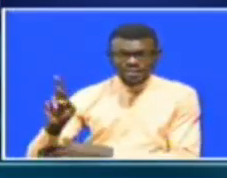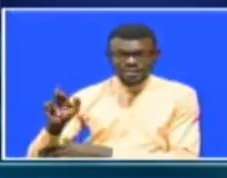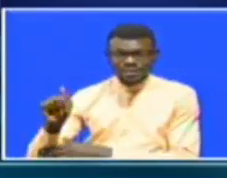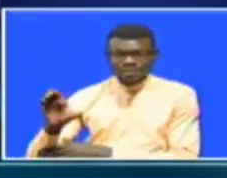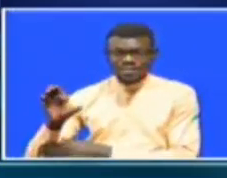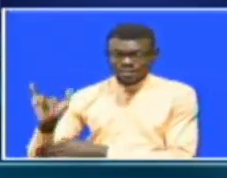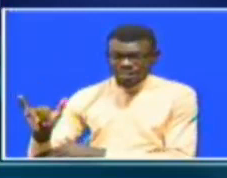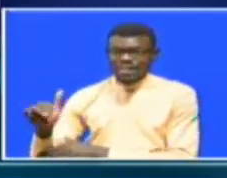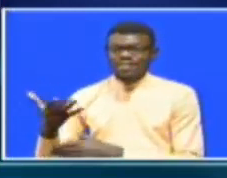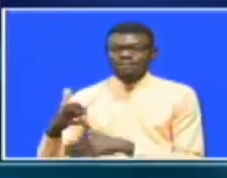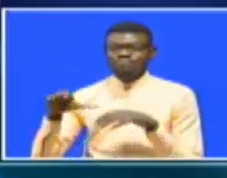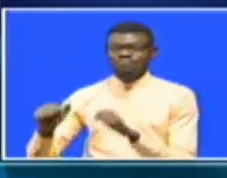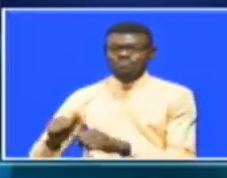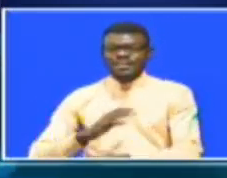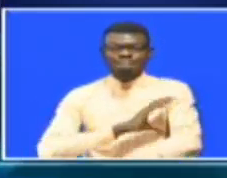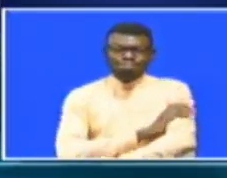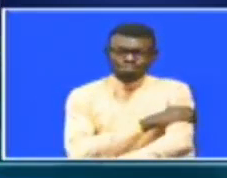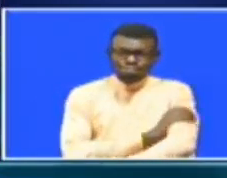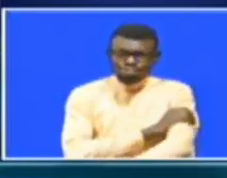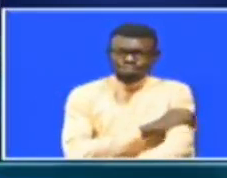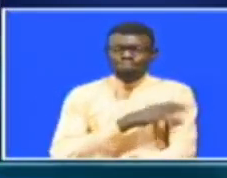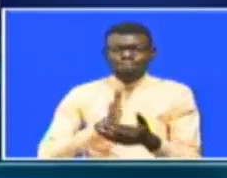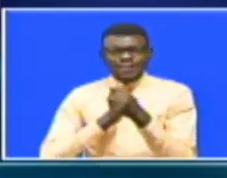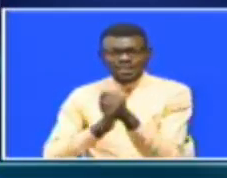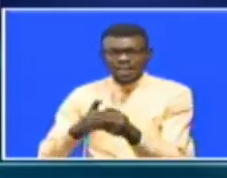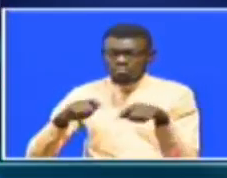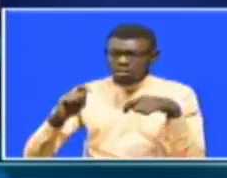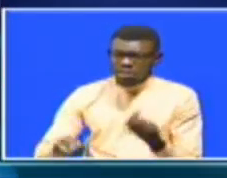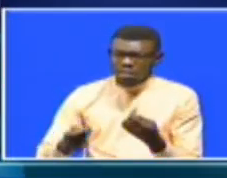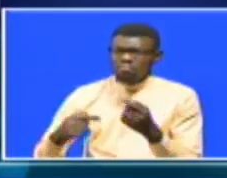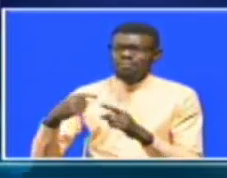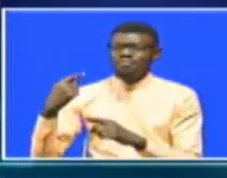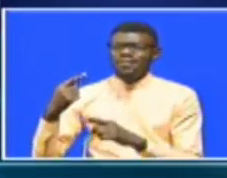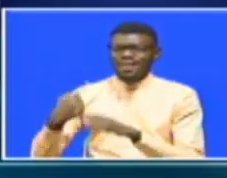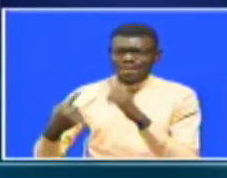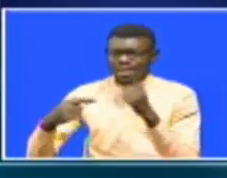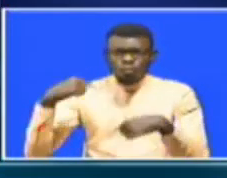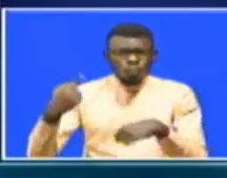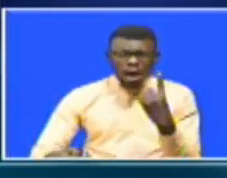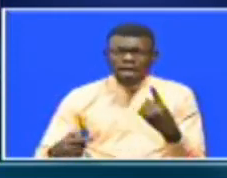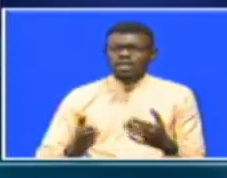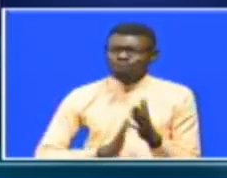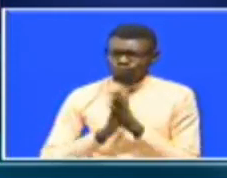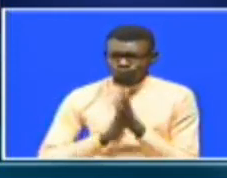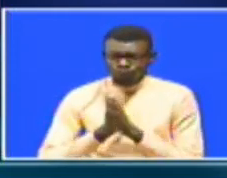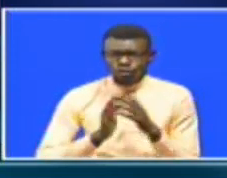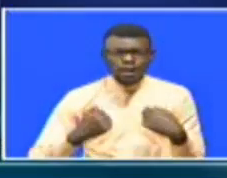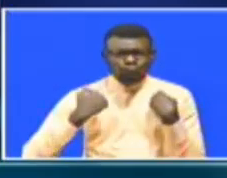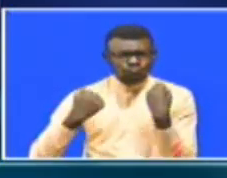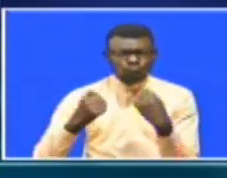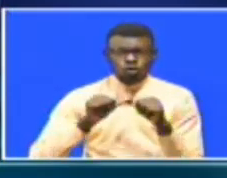from Betsy Omalam and has led the team to numerous titles. For her, the ladies had the drive and zeal to leave a mark in the